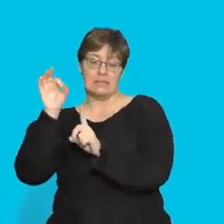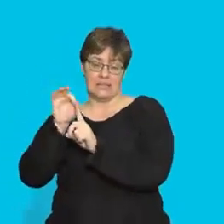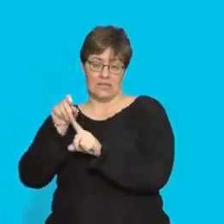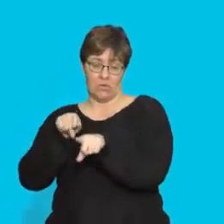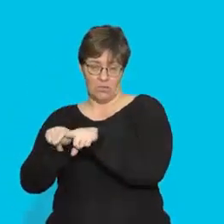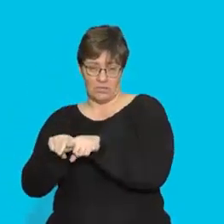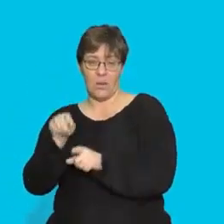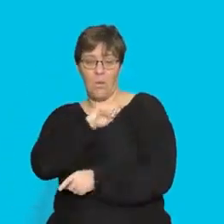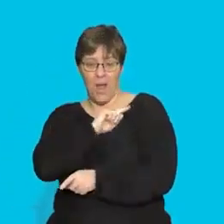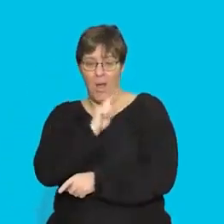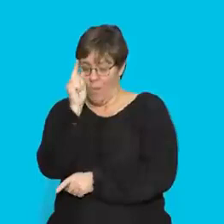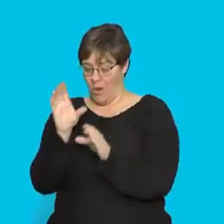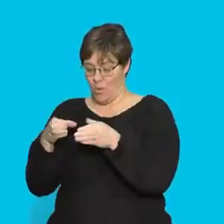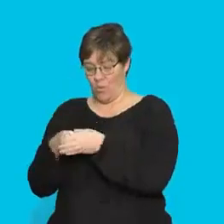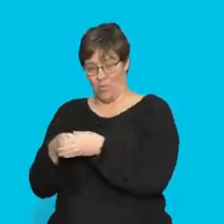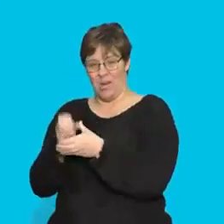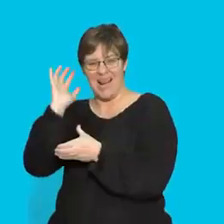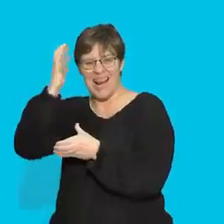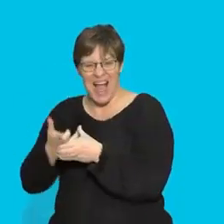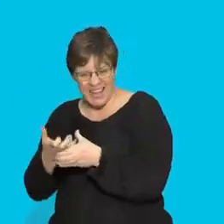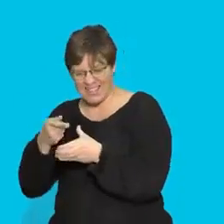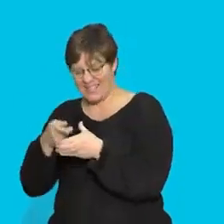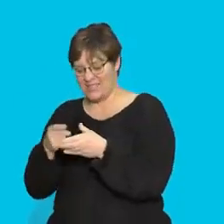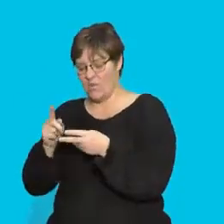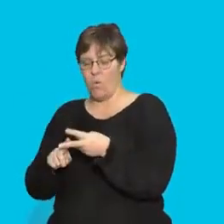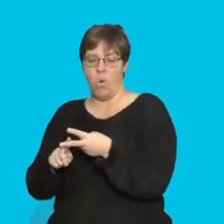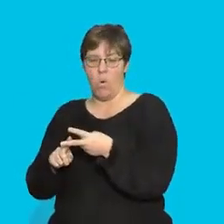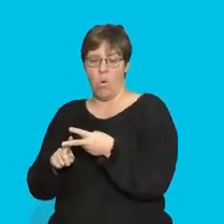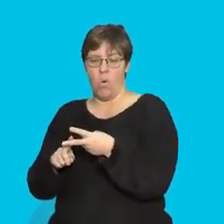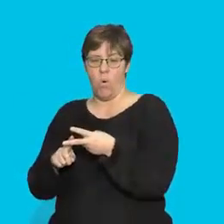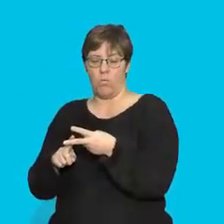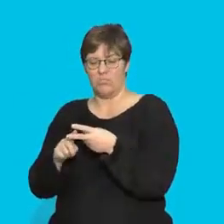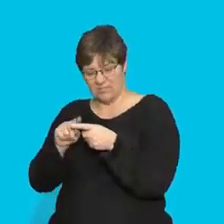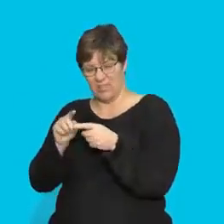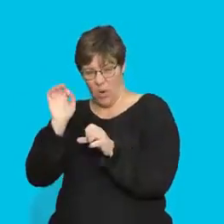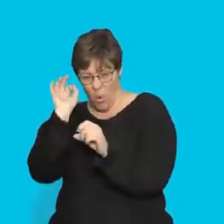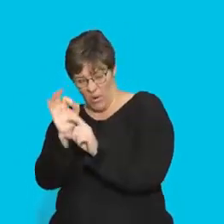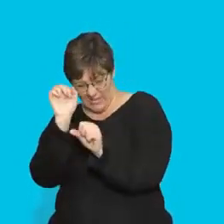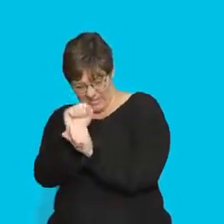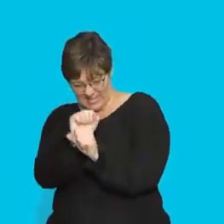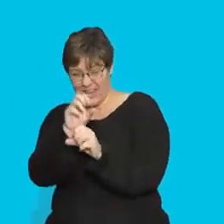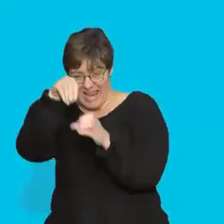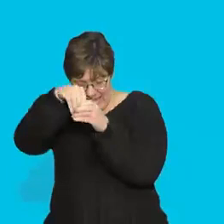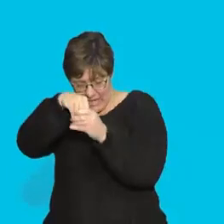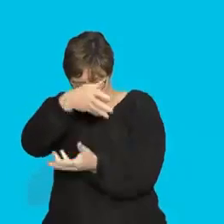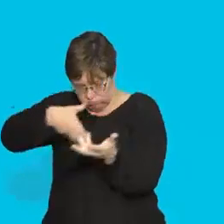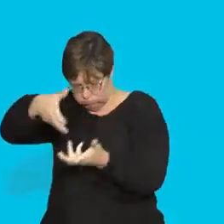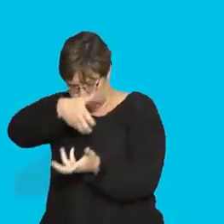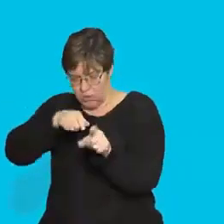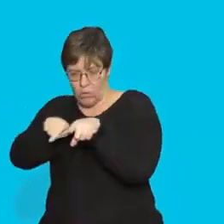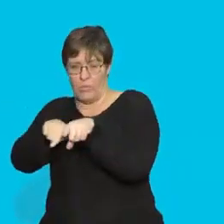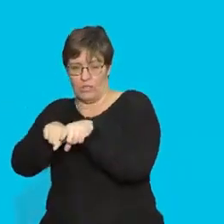intraspecific competition. So that's within one species. And so we're going to see that